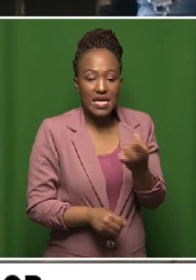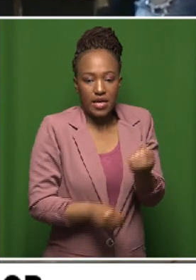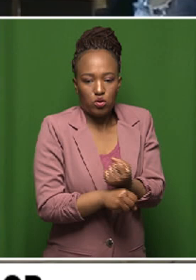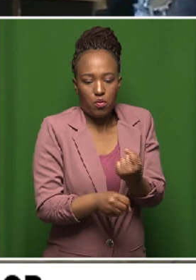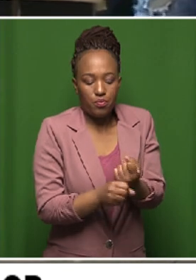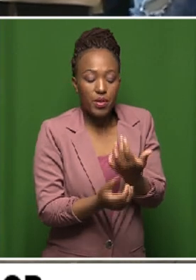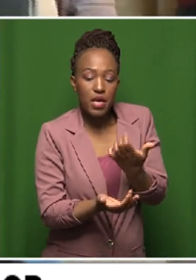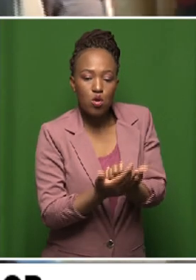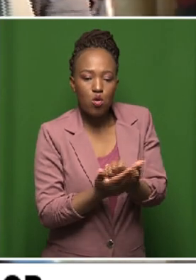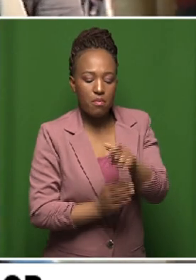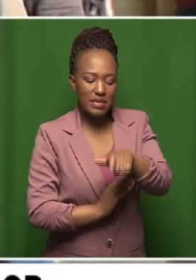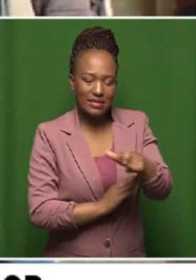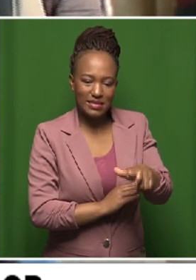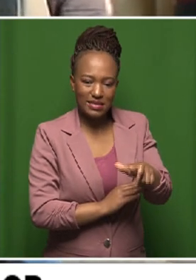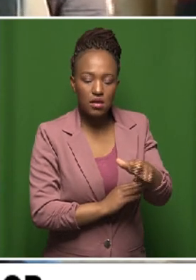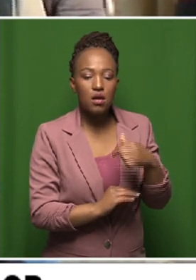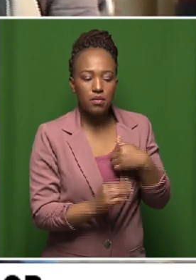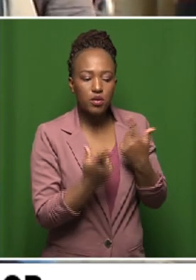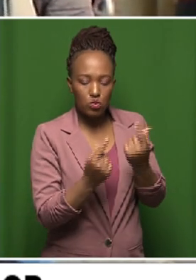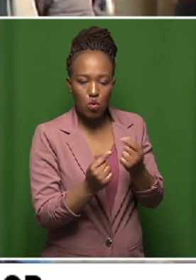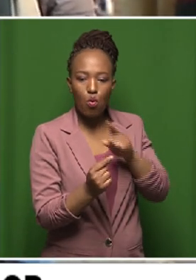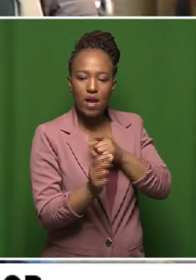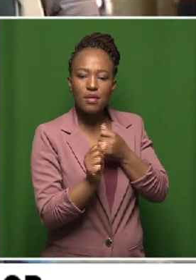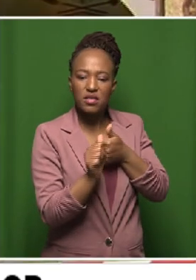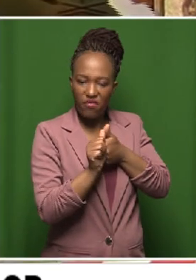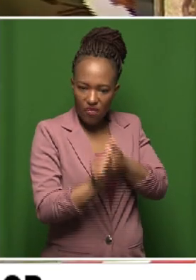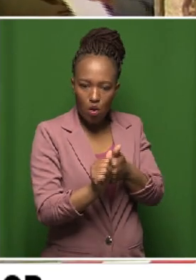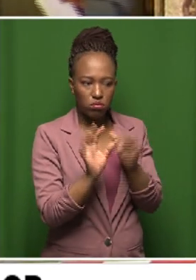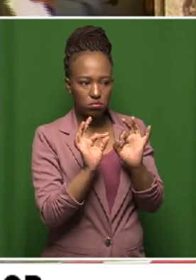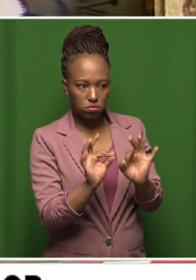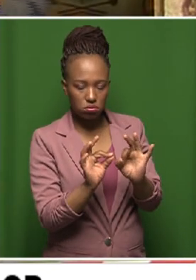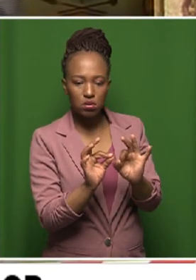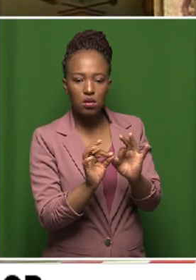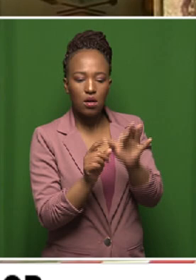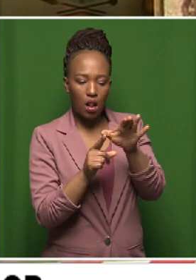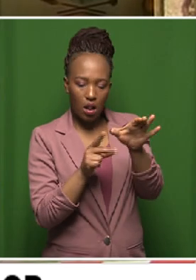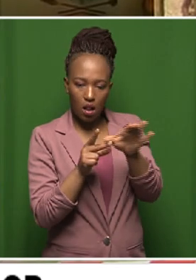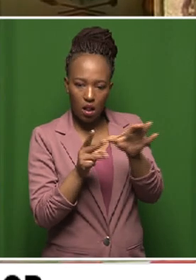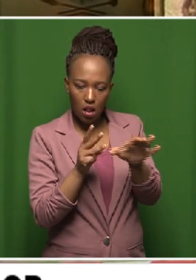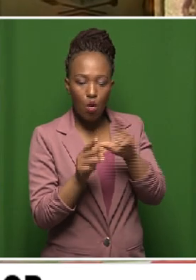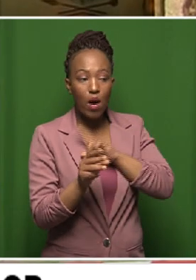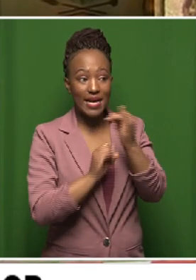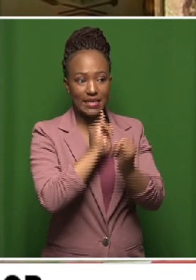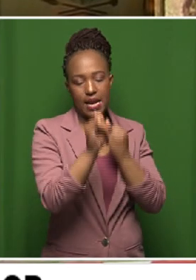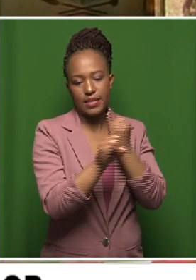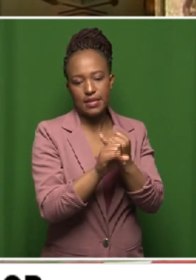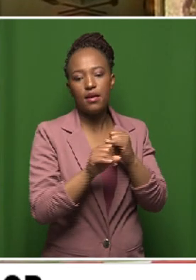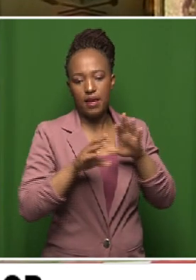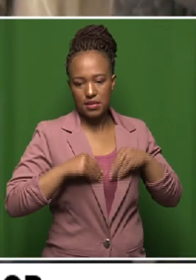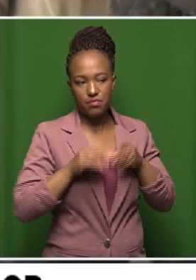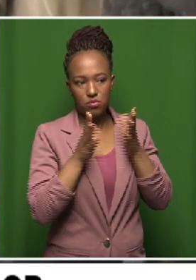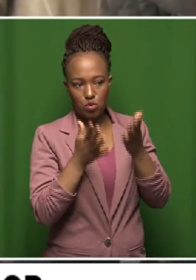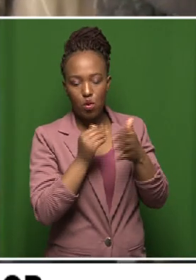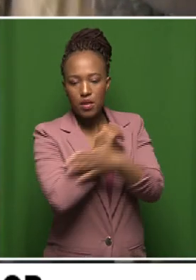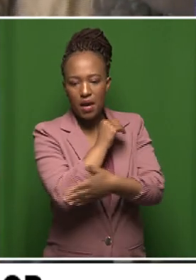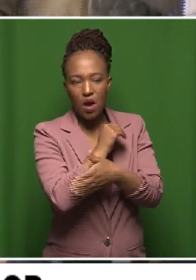numbers, and this is what we're doing now. Good. They have to stick with certain definitions. Those definitions are internationally accepted, and most countries use exactly the same